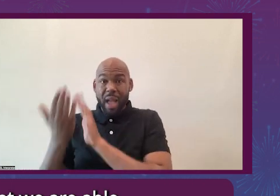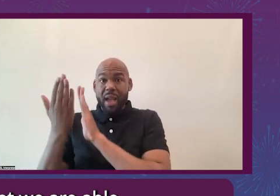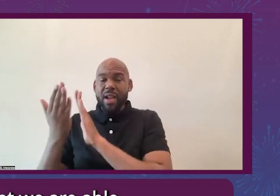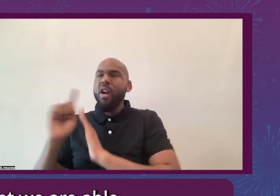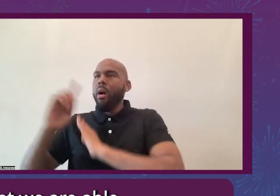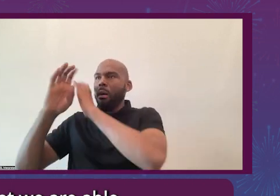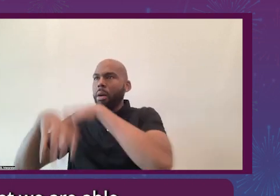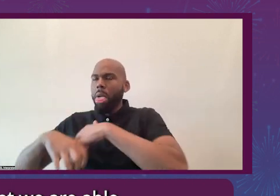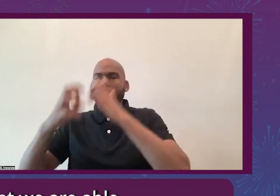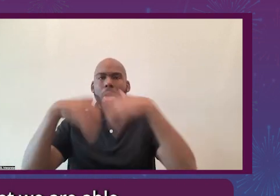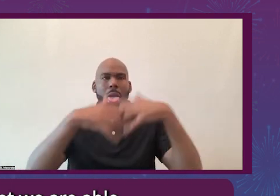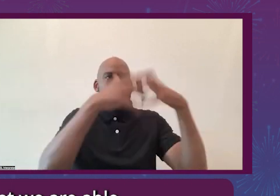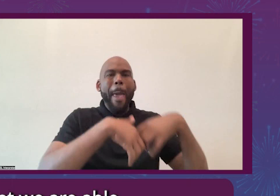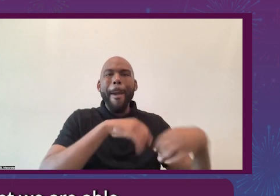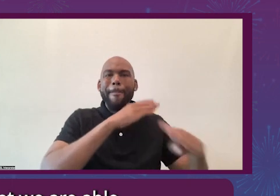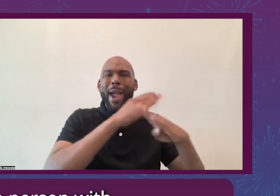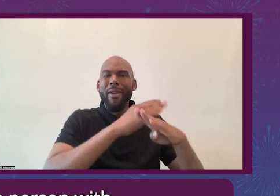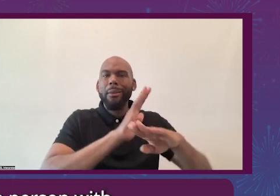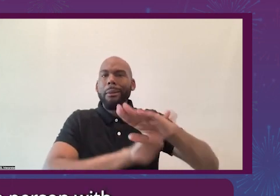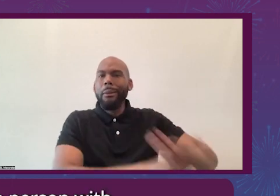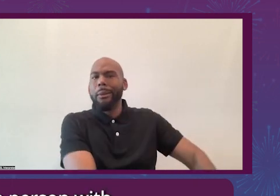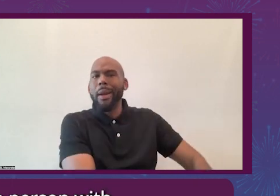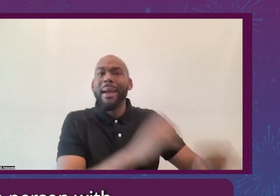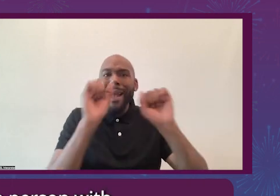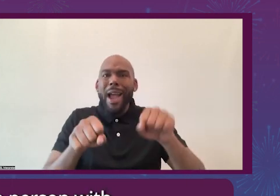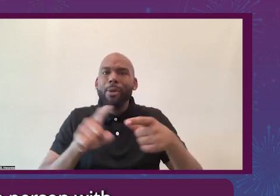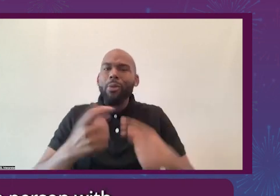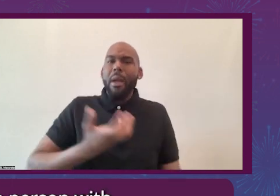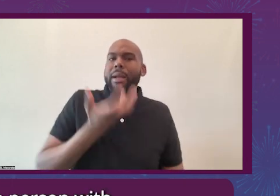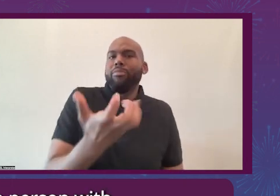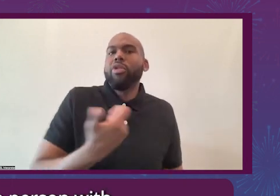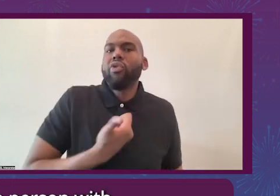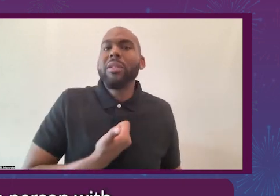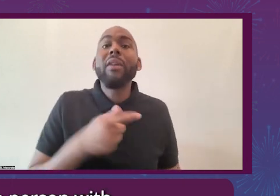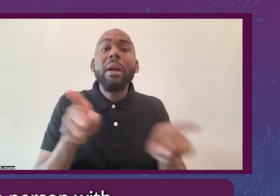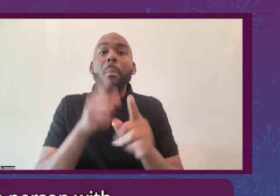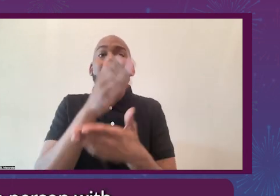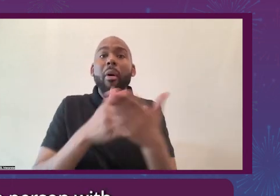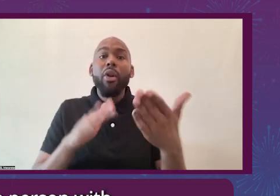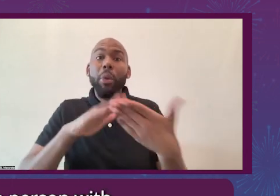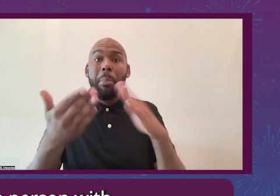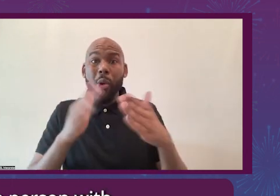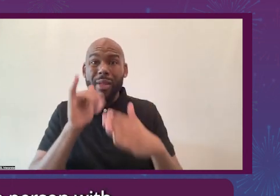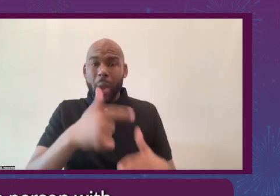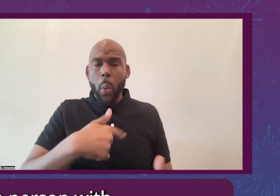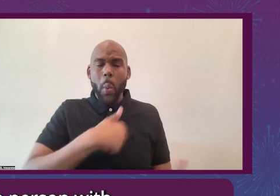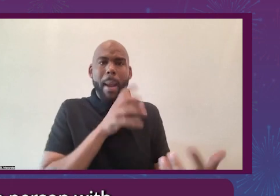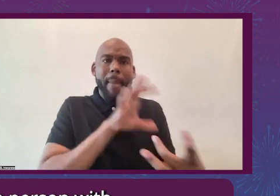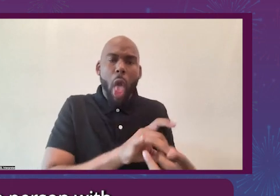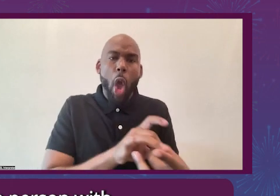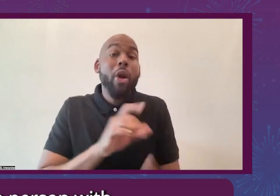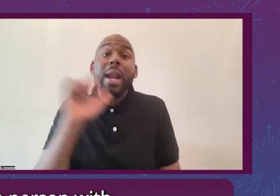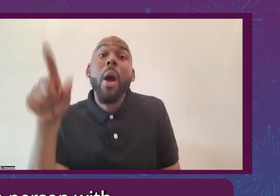to express ourselves as part of our communities that we belong to, not just as a person with a disability, but